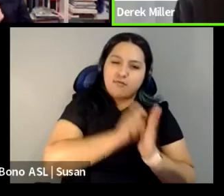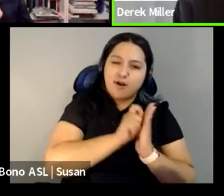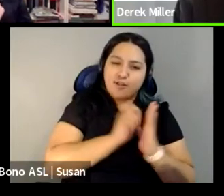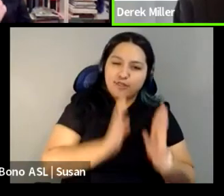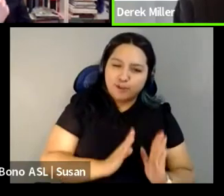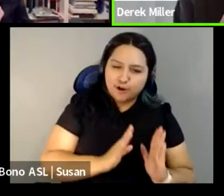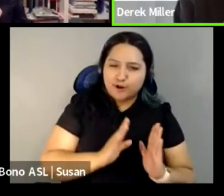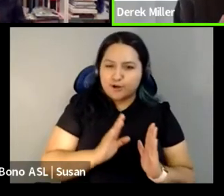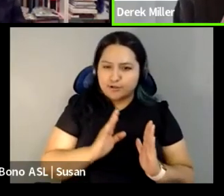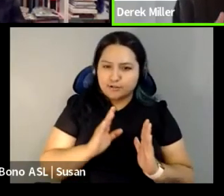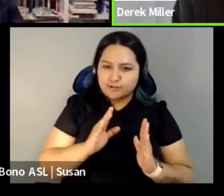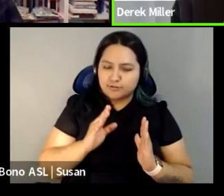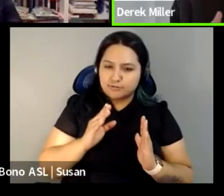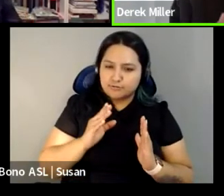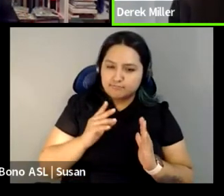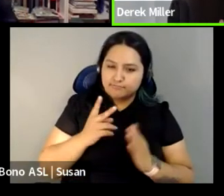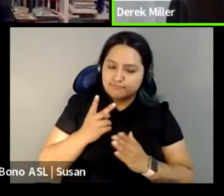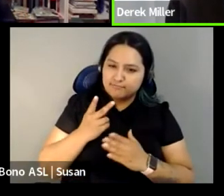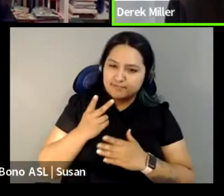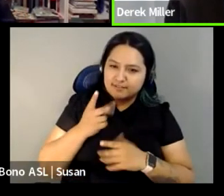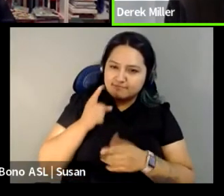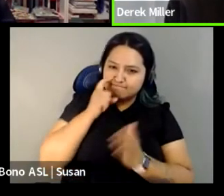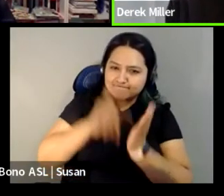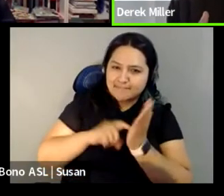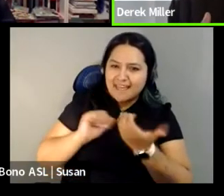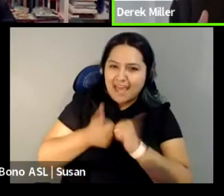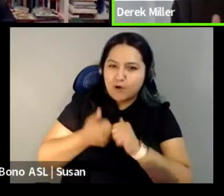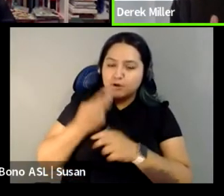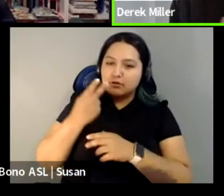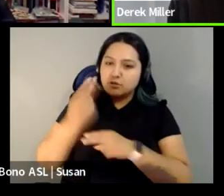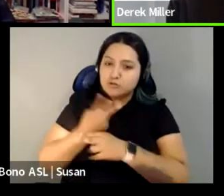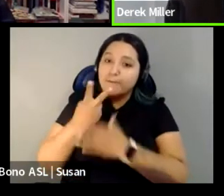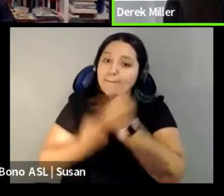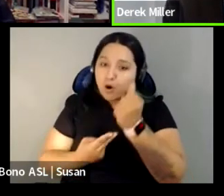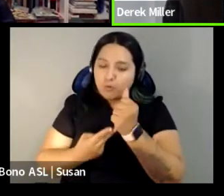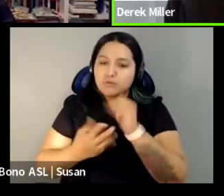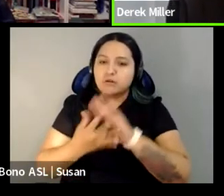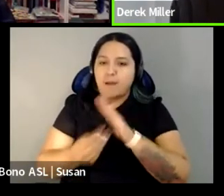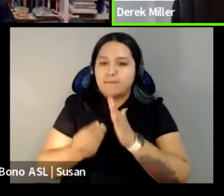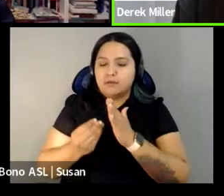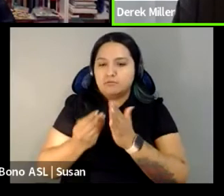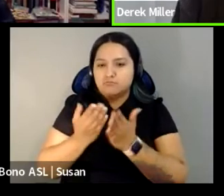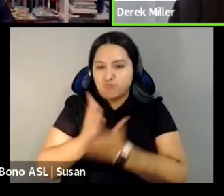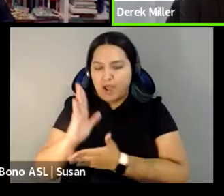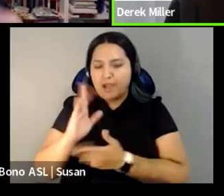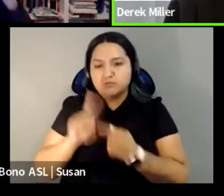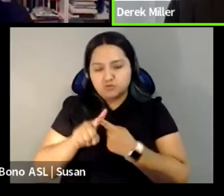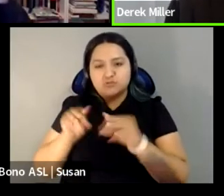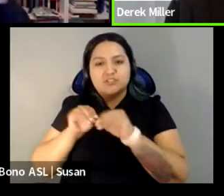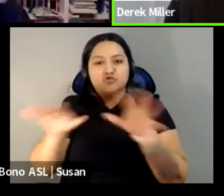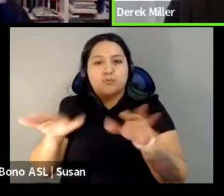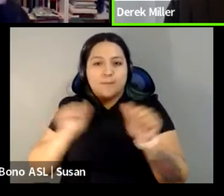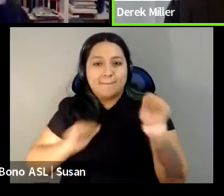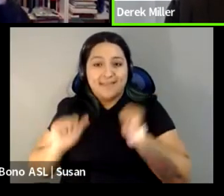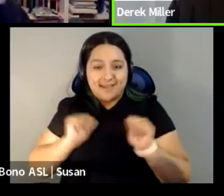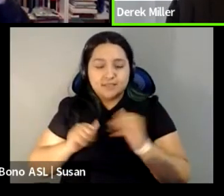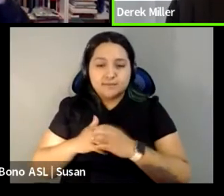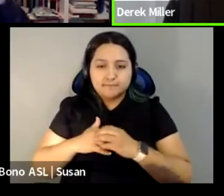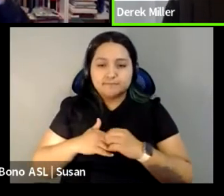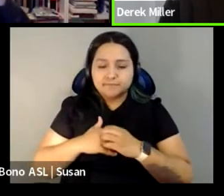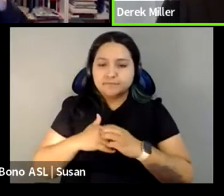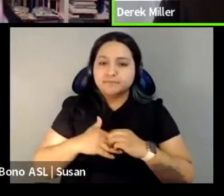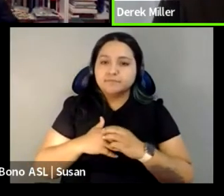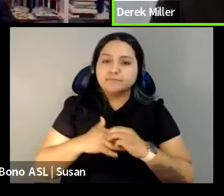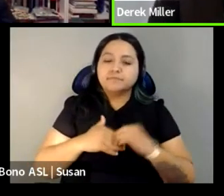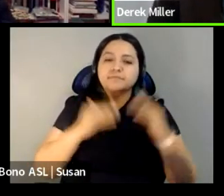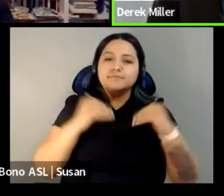copyright and using both working with and against copyright to distribute plays through the country. The next chapter then takes up play